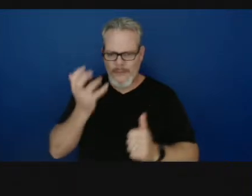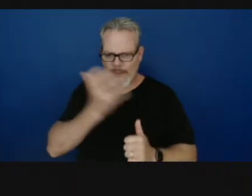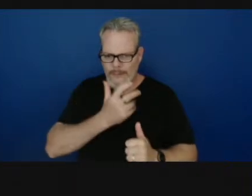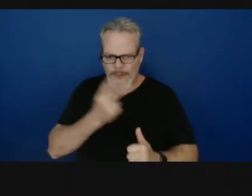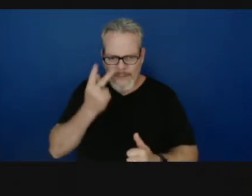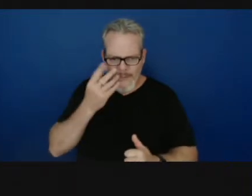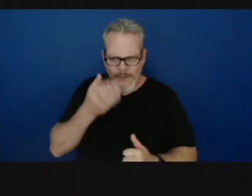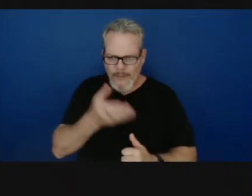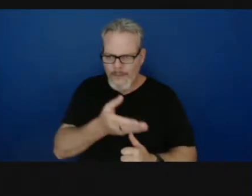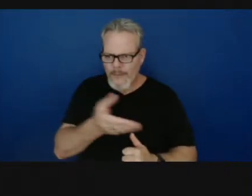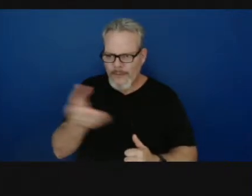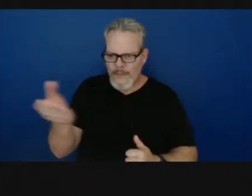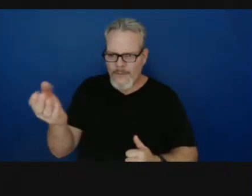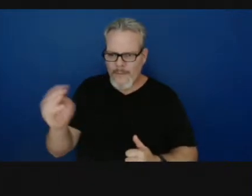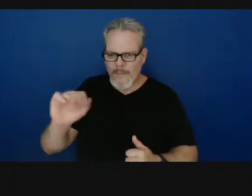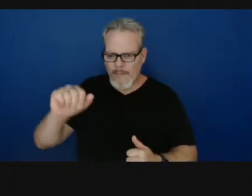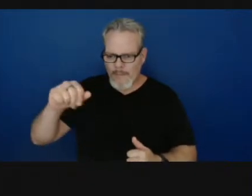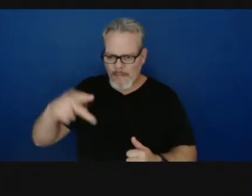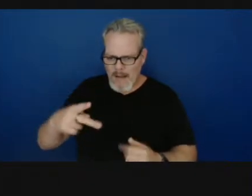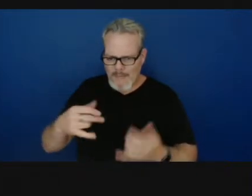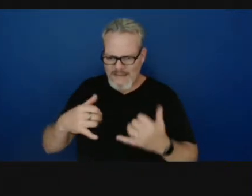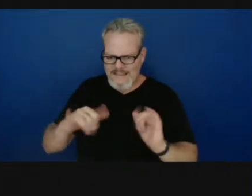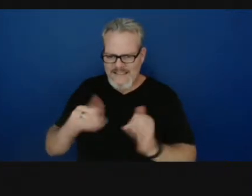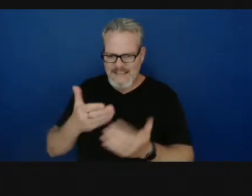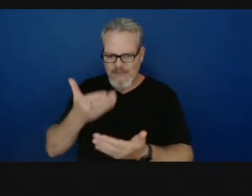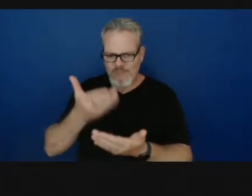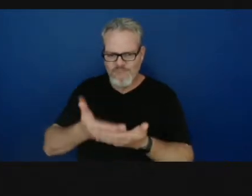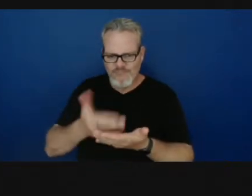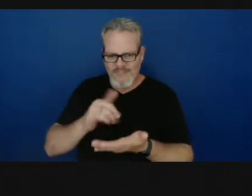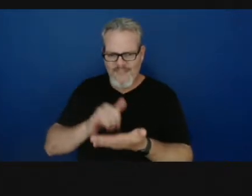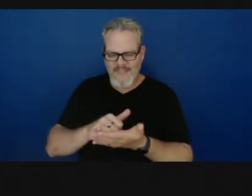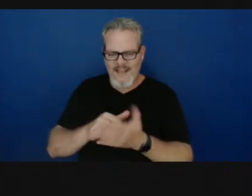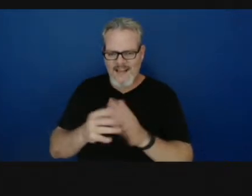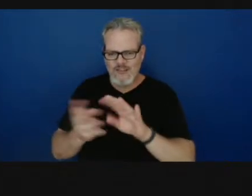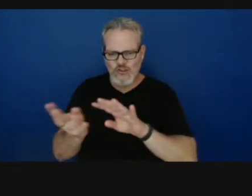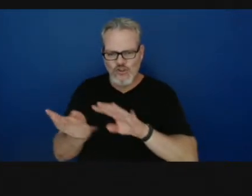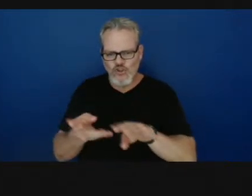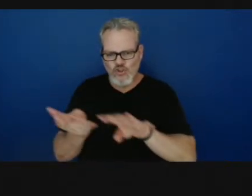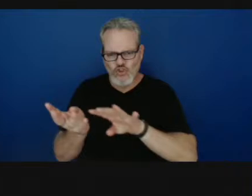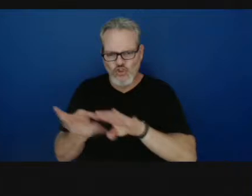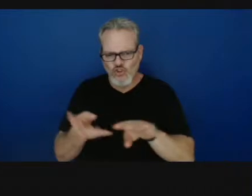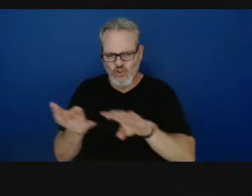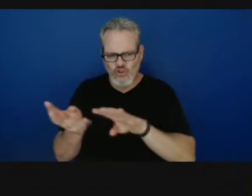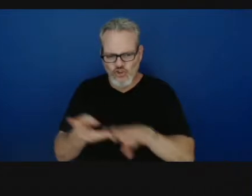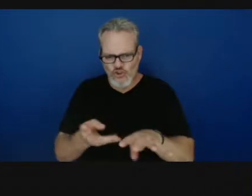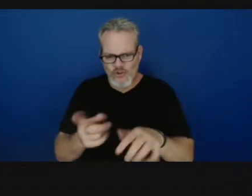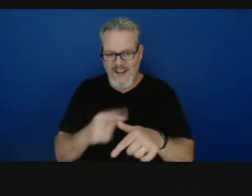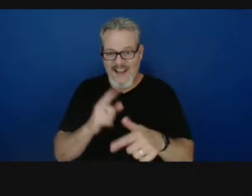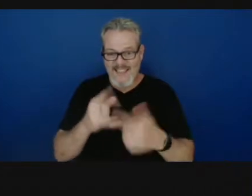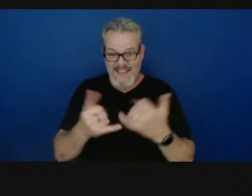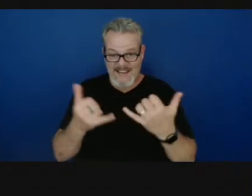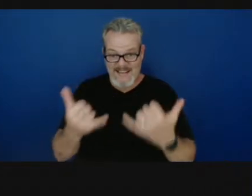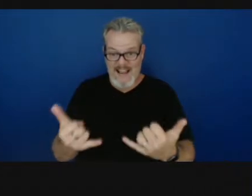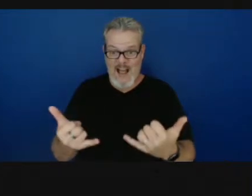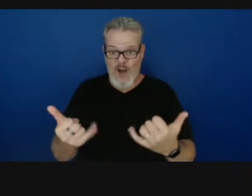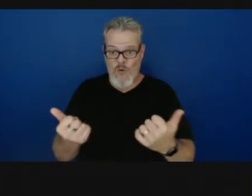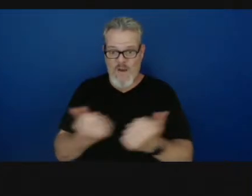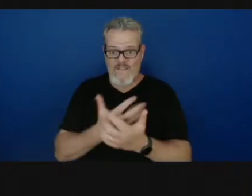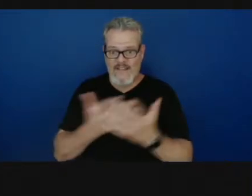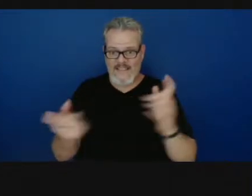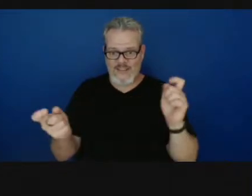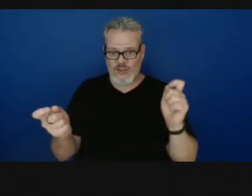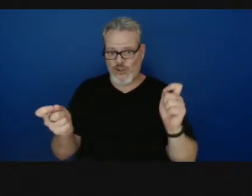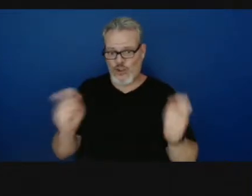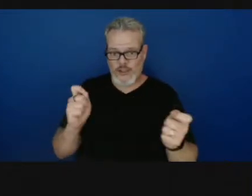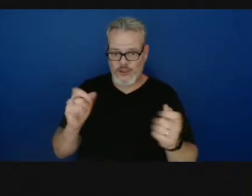shows the lava channel still feeding down to the Kapoho region, but there things start to get a little bit different. Now this lava flow is